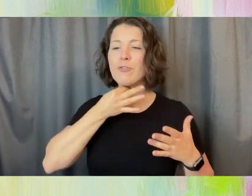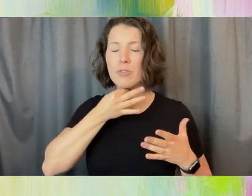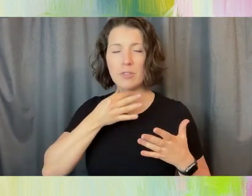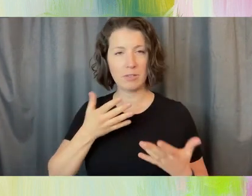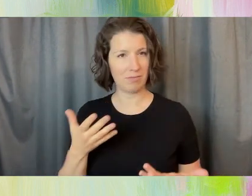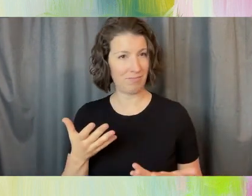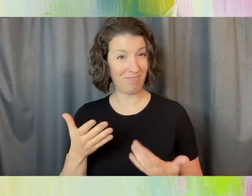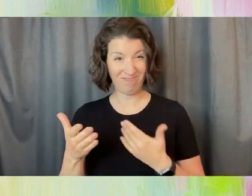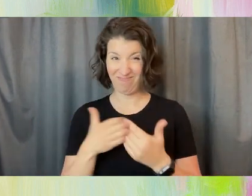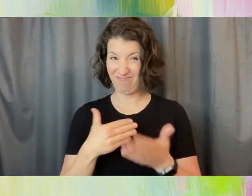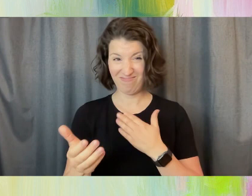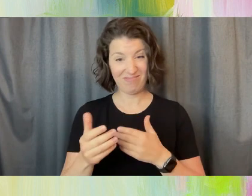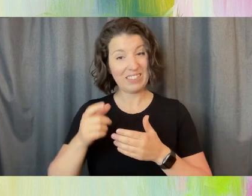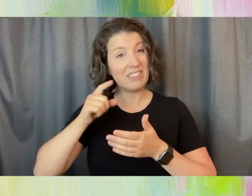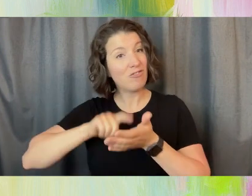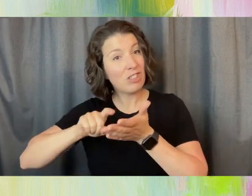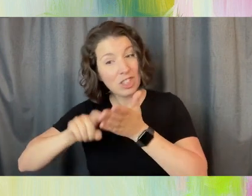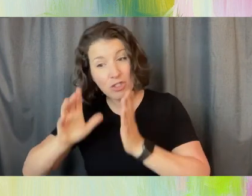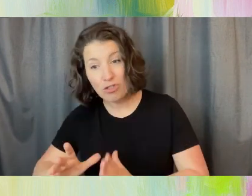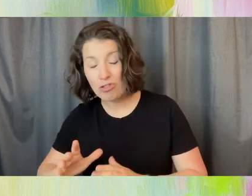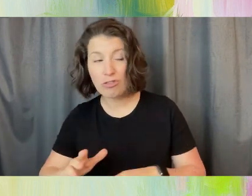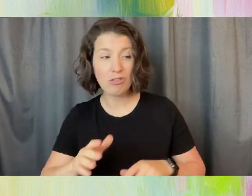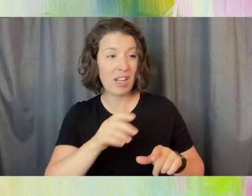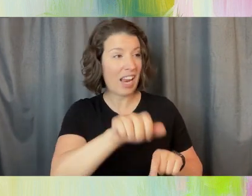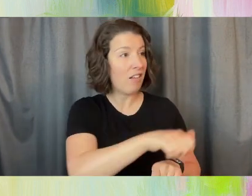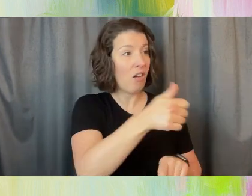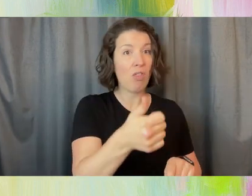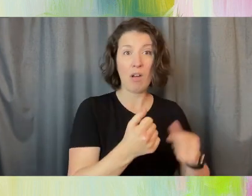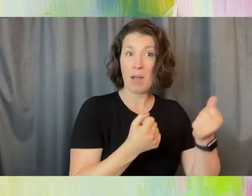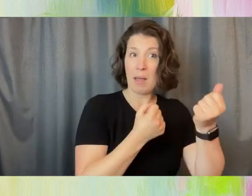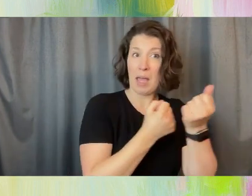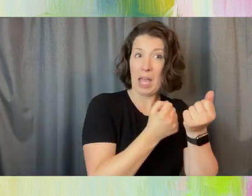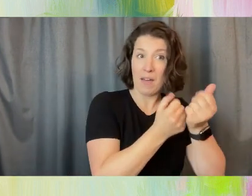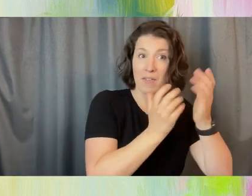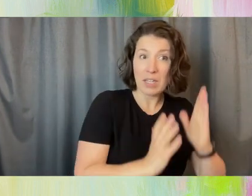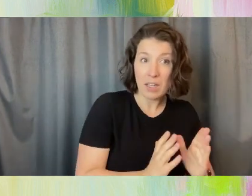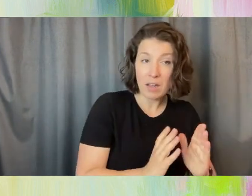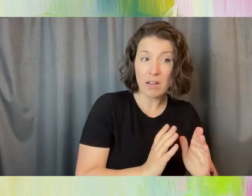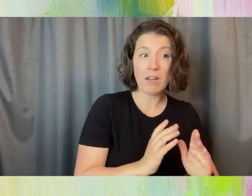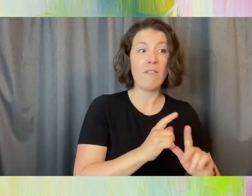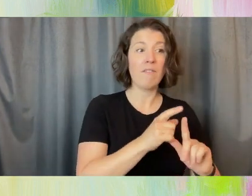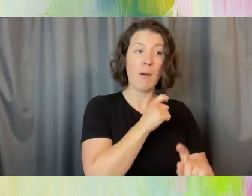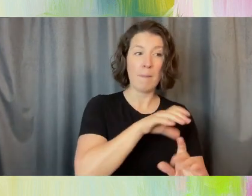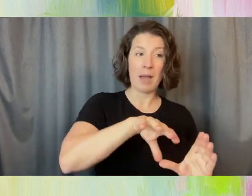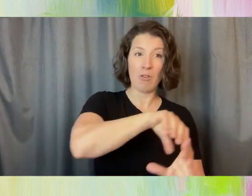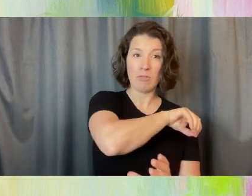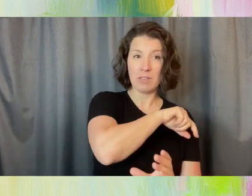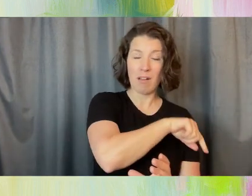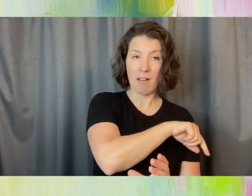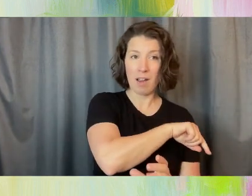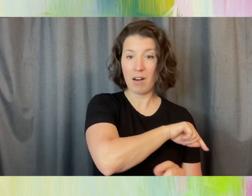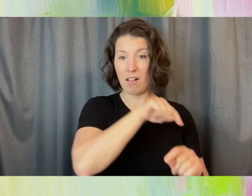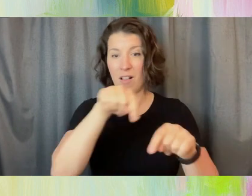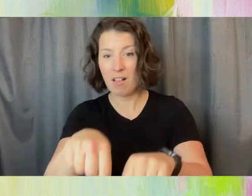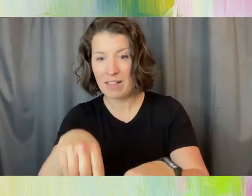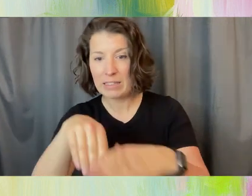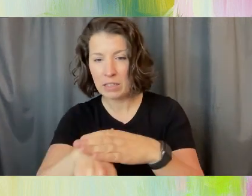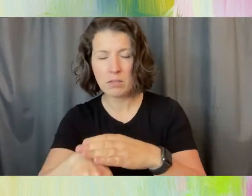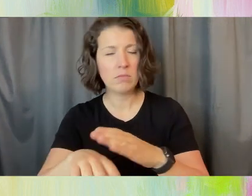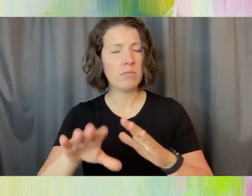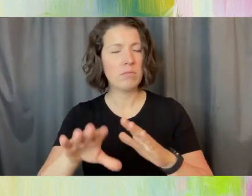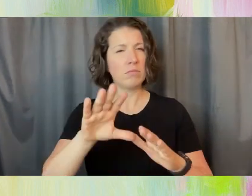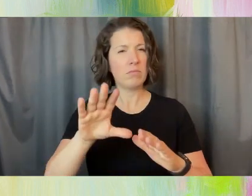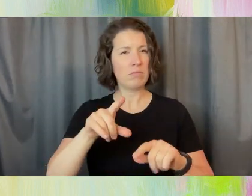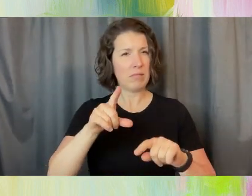are anybody else, an advocate coming in from the outside, it really is an invitation. The other thing that,